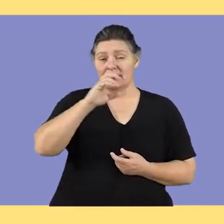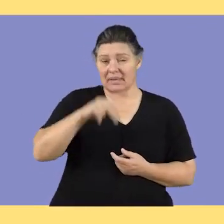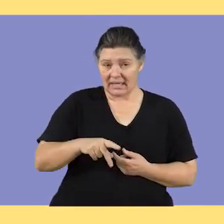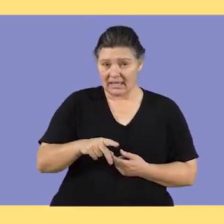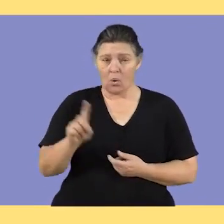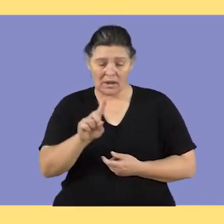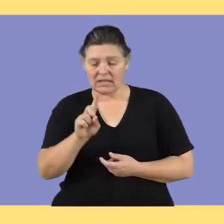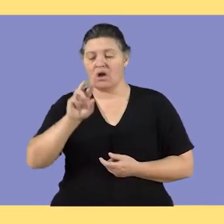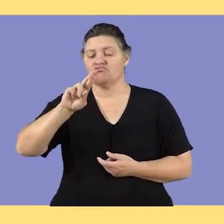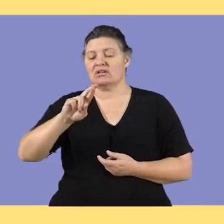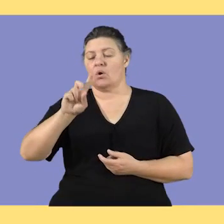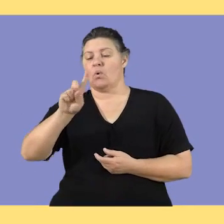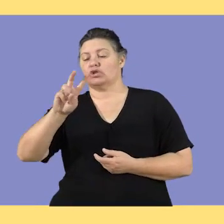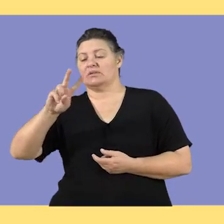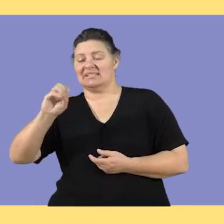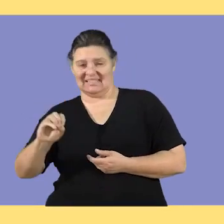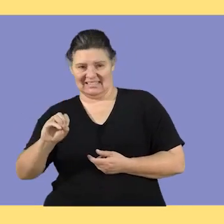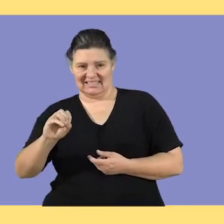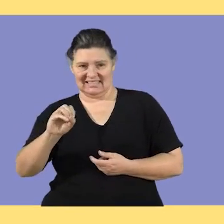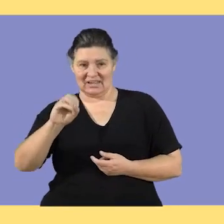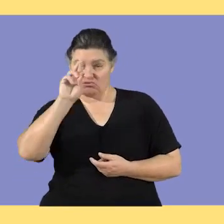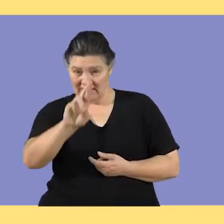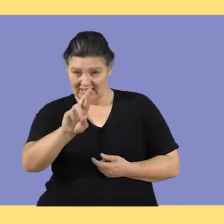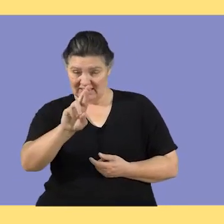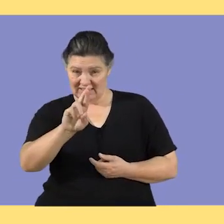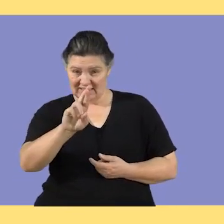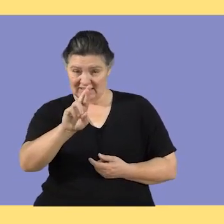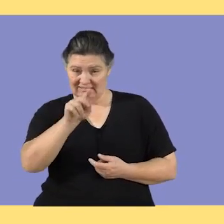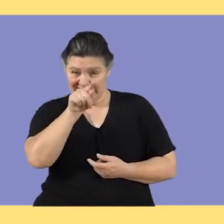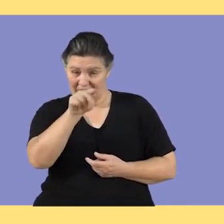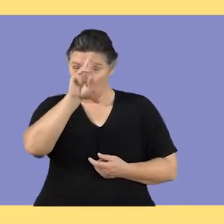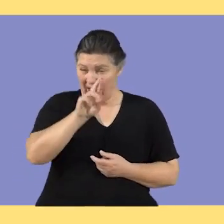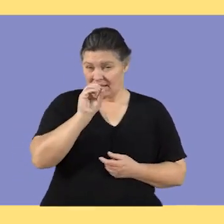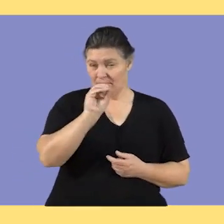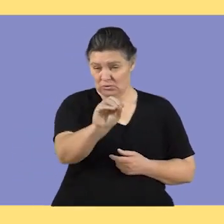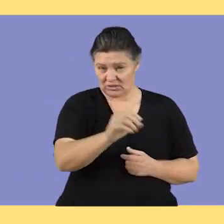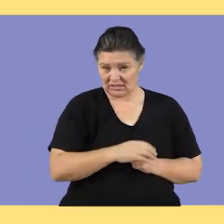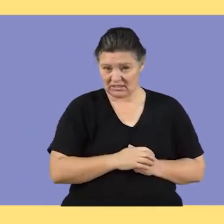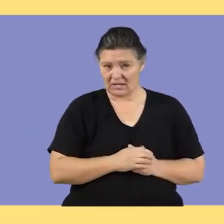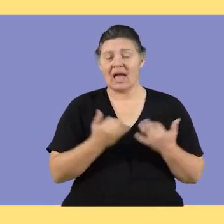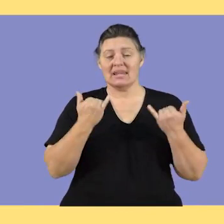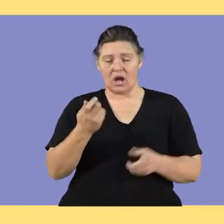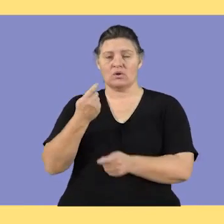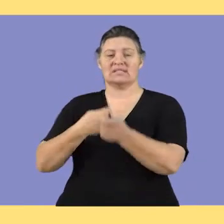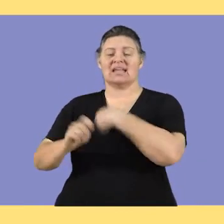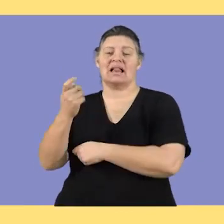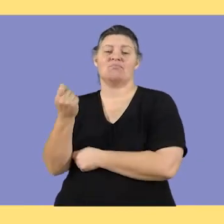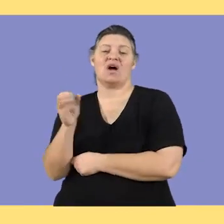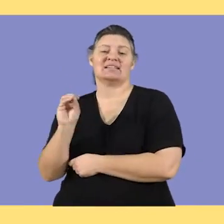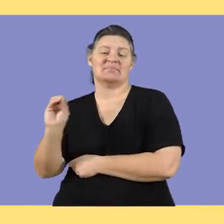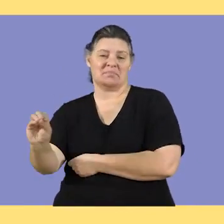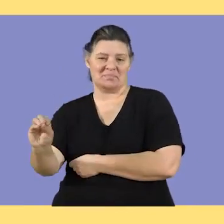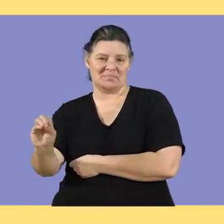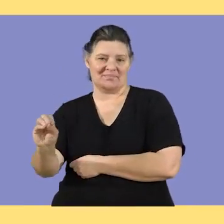my cost, which is 120. This is 120 rands. Remember, this is your rands. It will give you now your